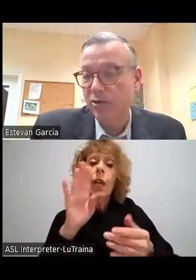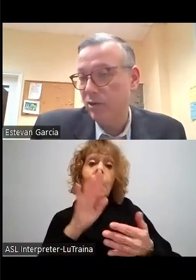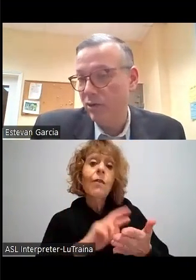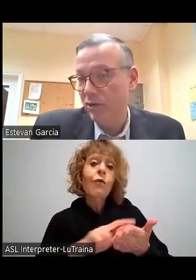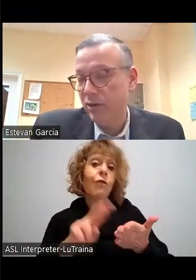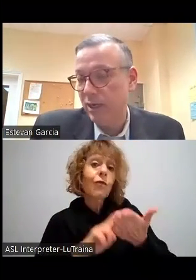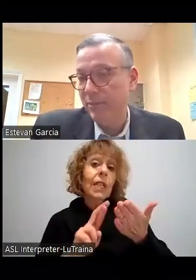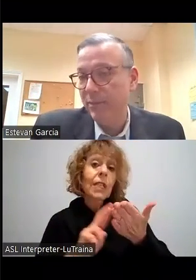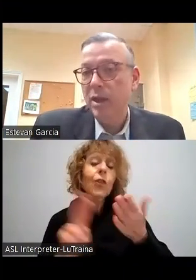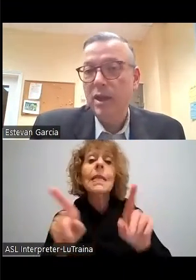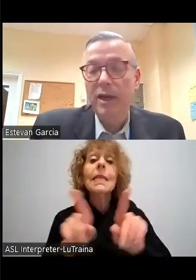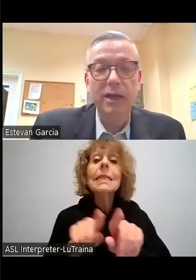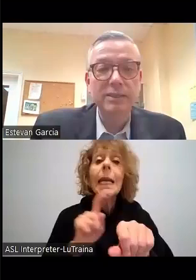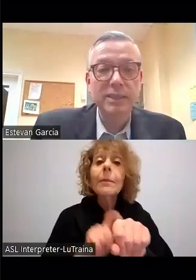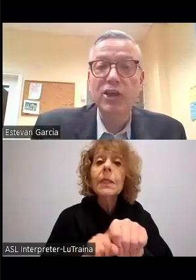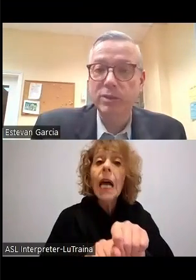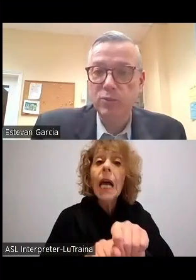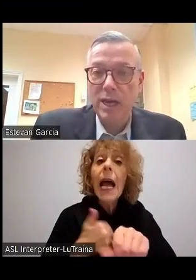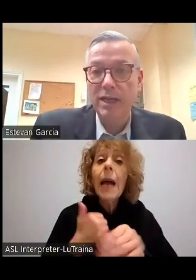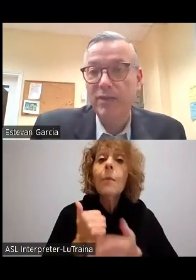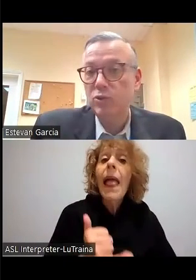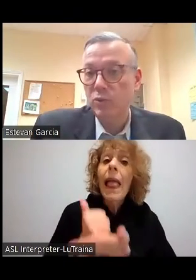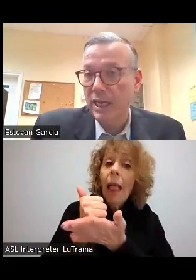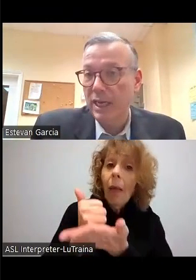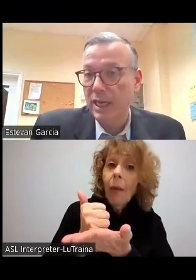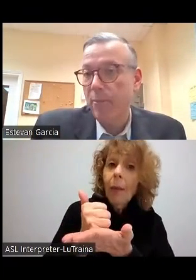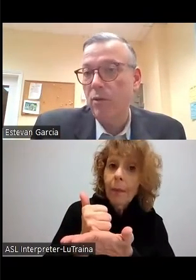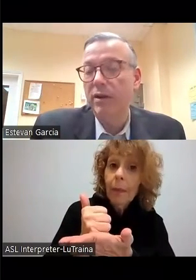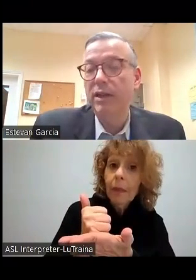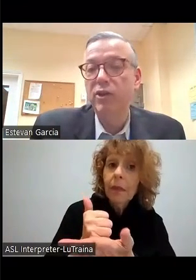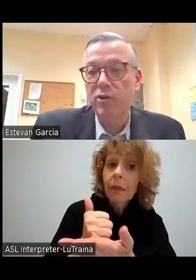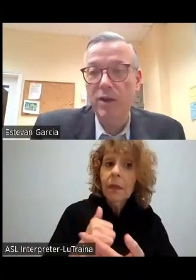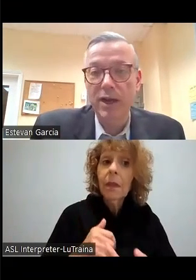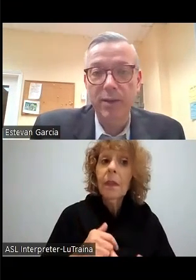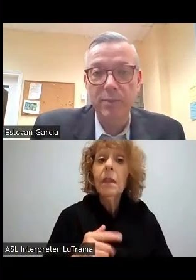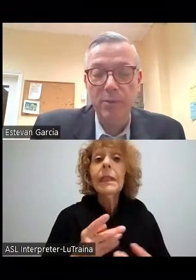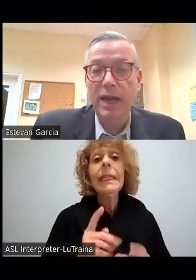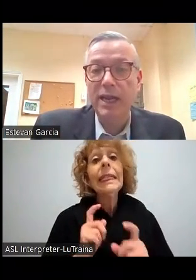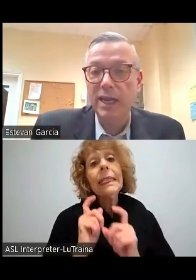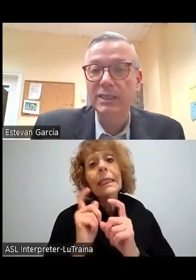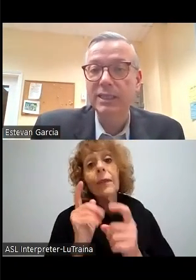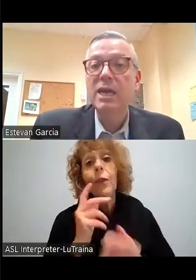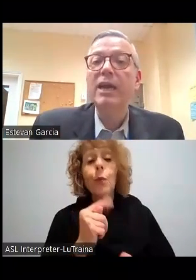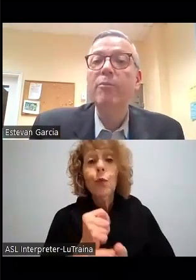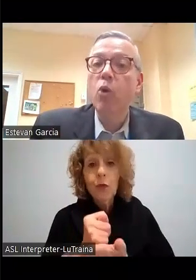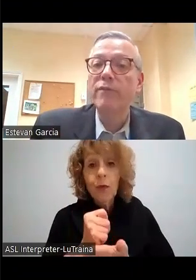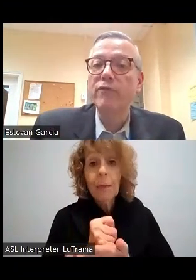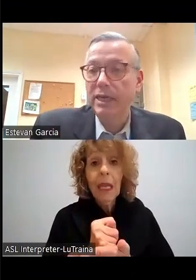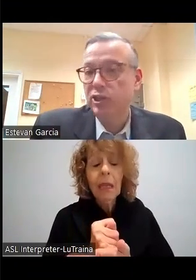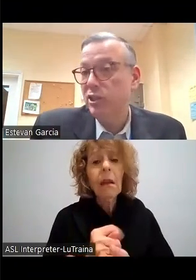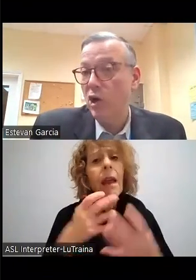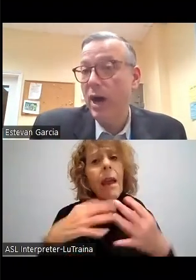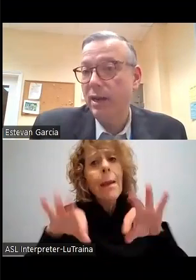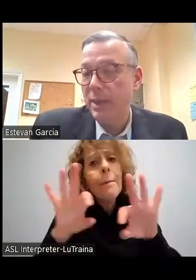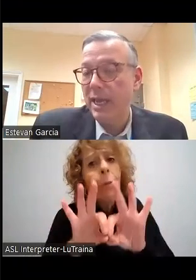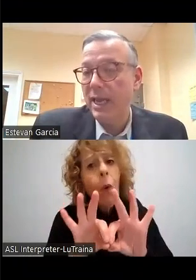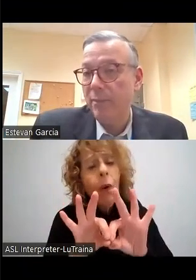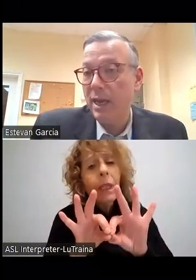study study you as well, and that's really important. And you're providing us more